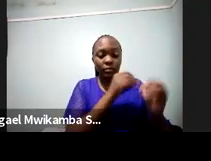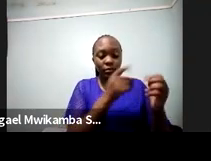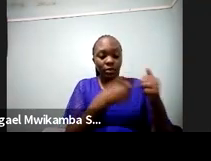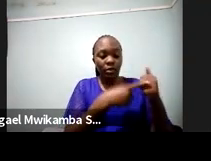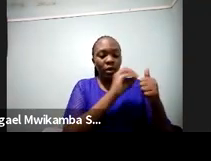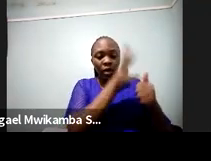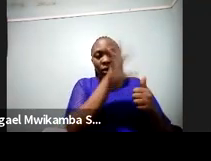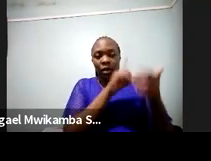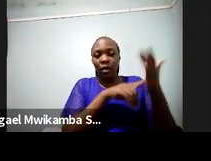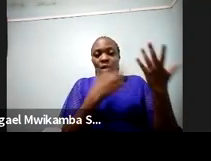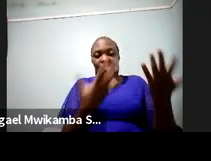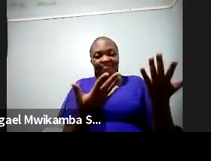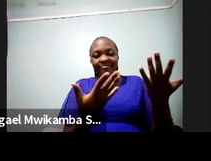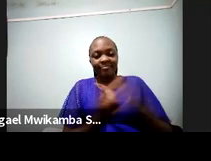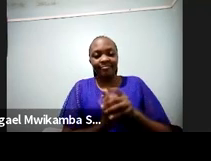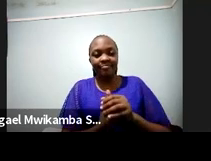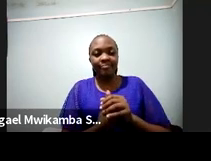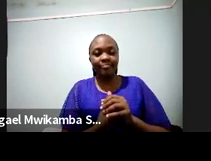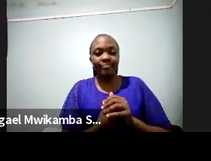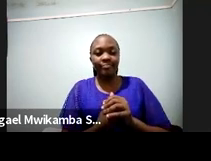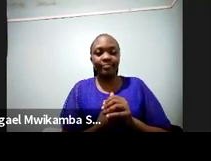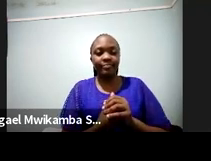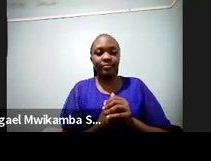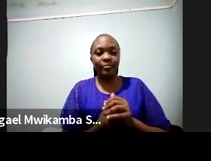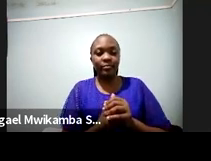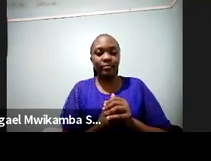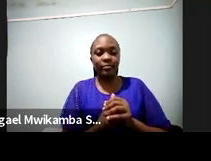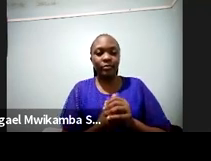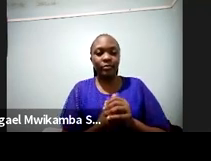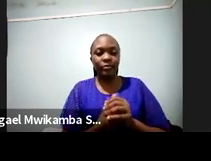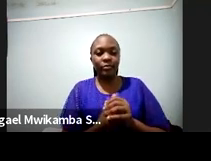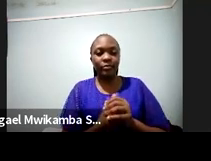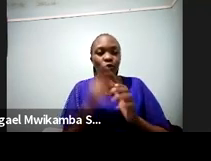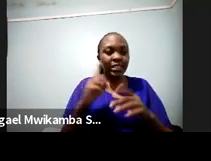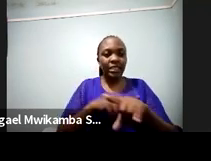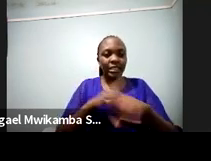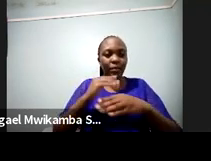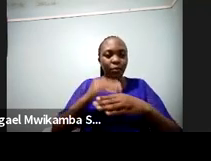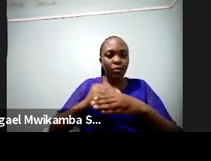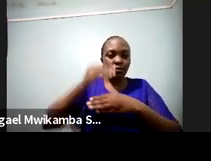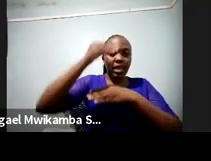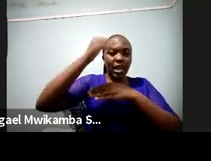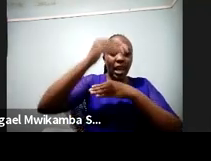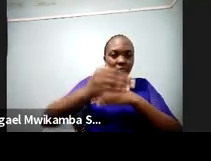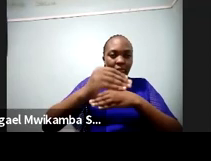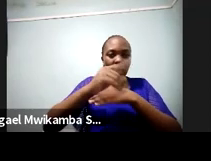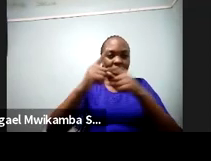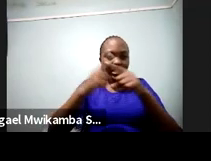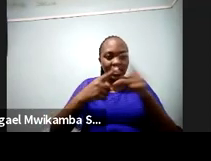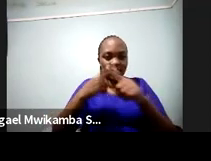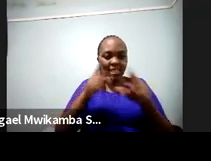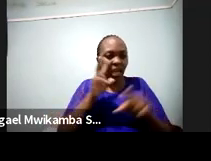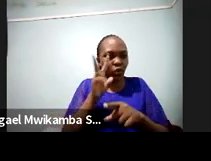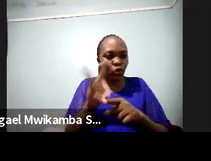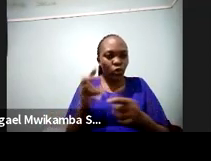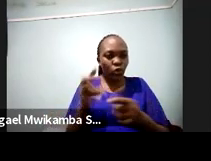So as you go to the next year, you can see the money is growing. So by the time you hit 60, you have to